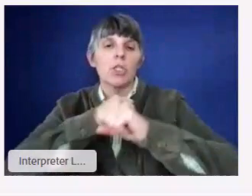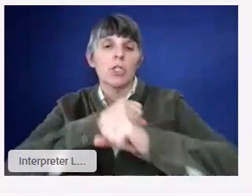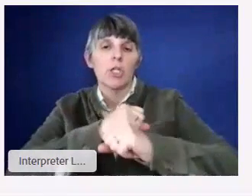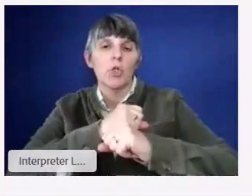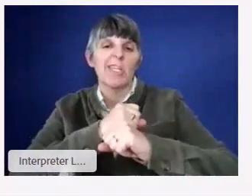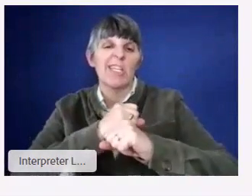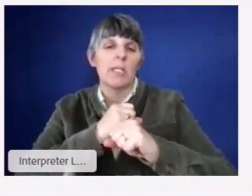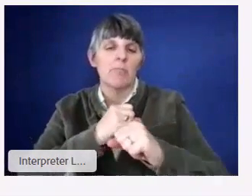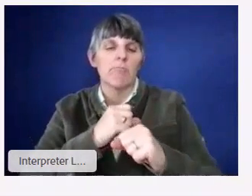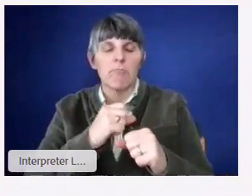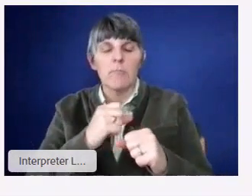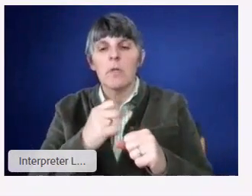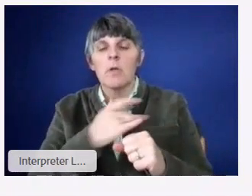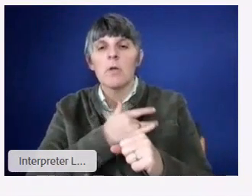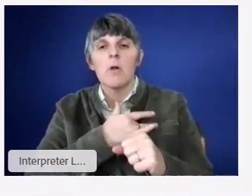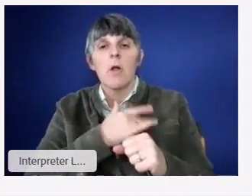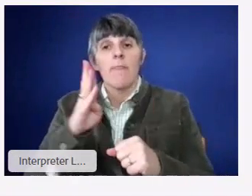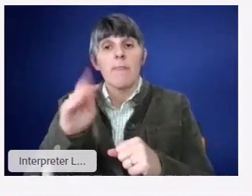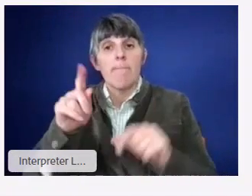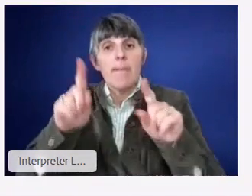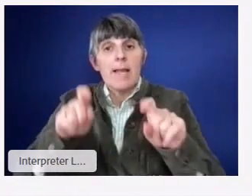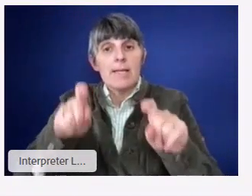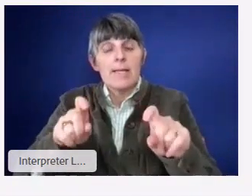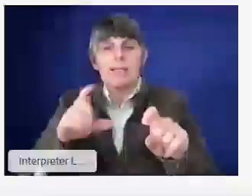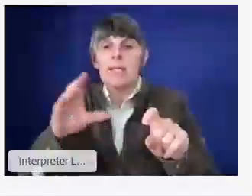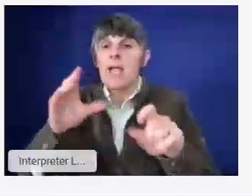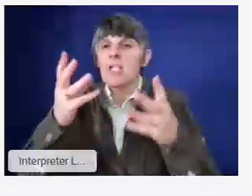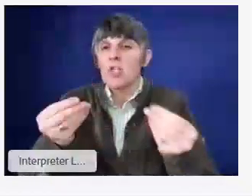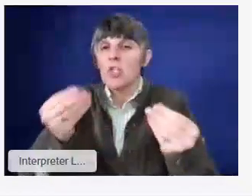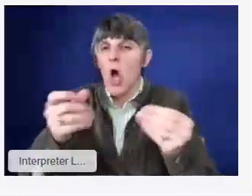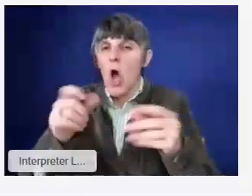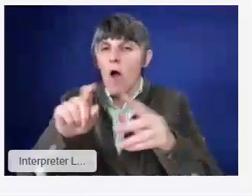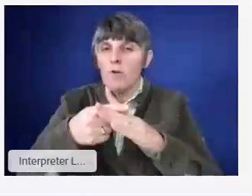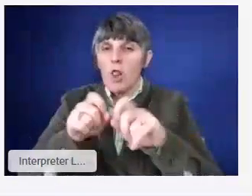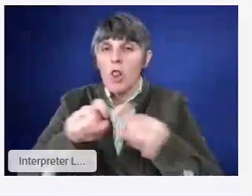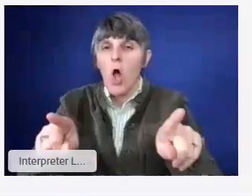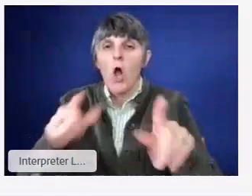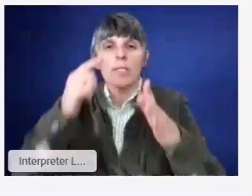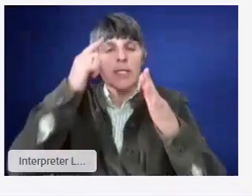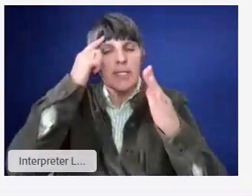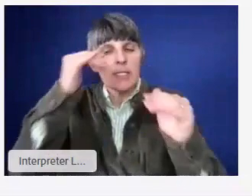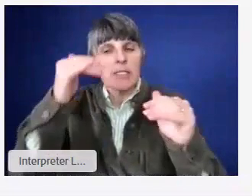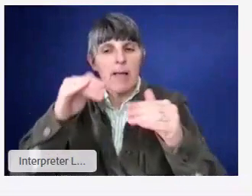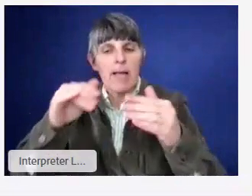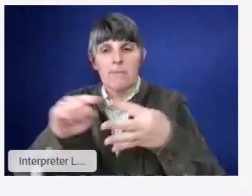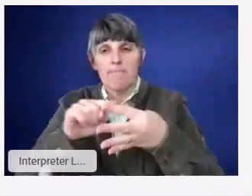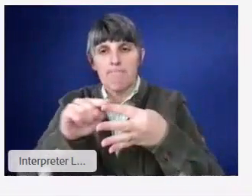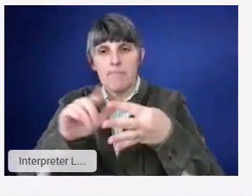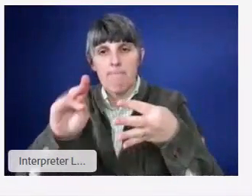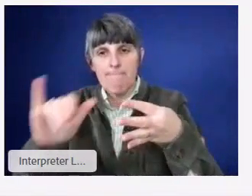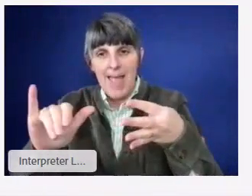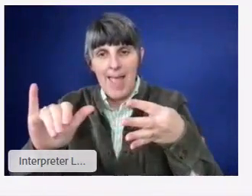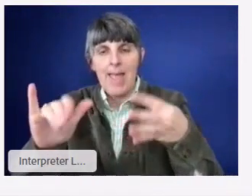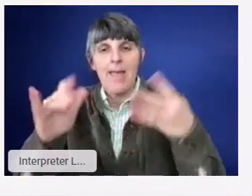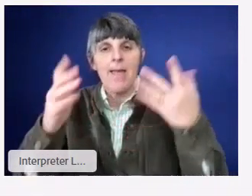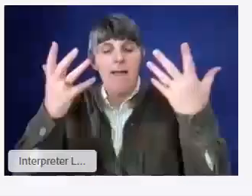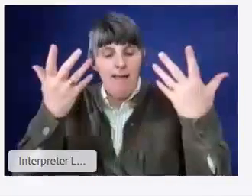safeguards. The beta testing and soft launch is expected in early May after we've